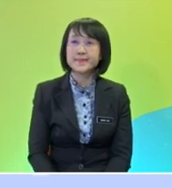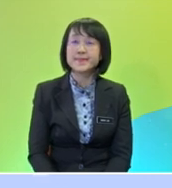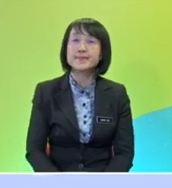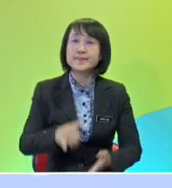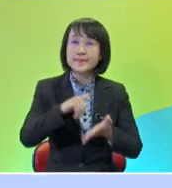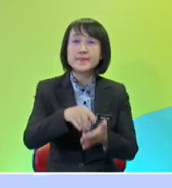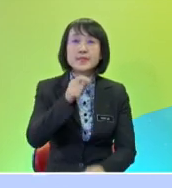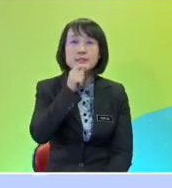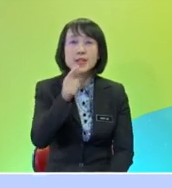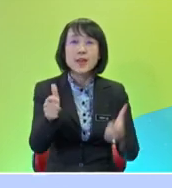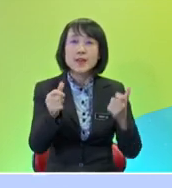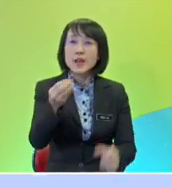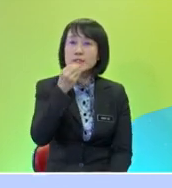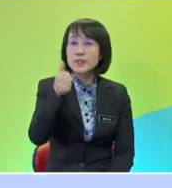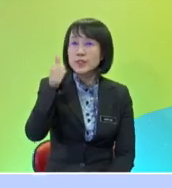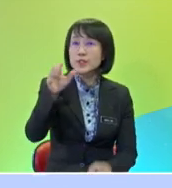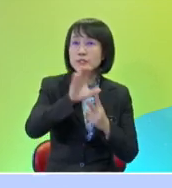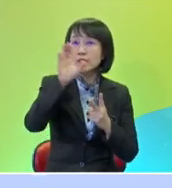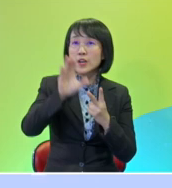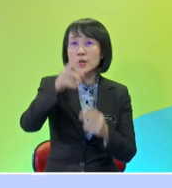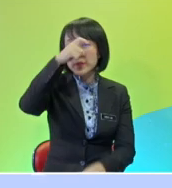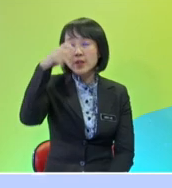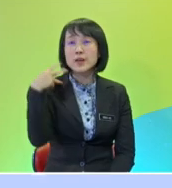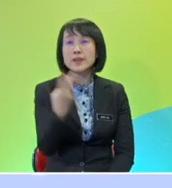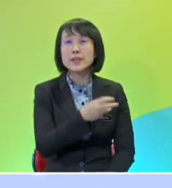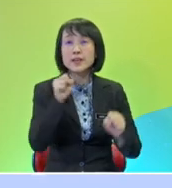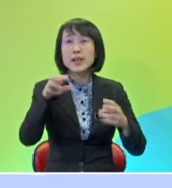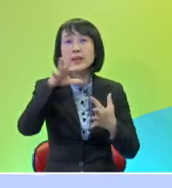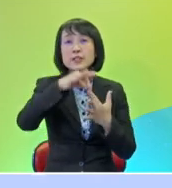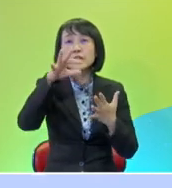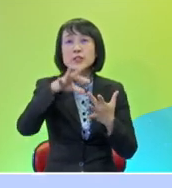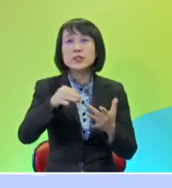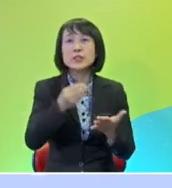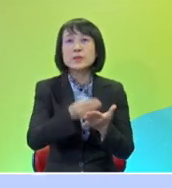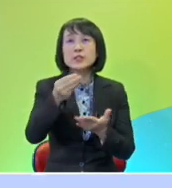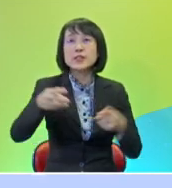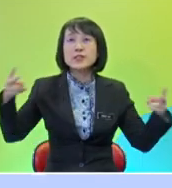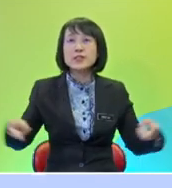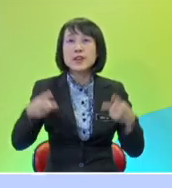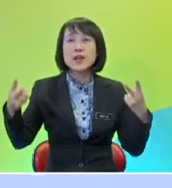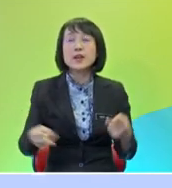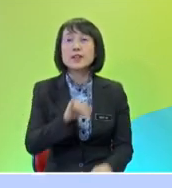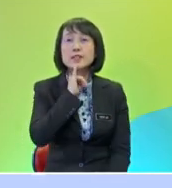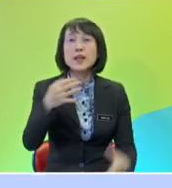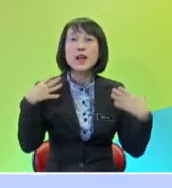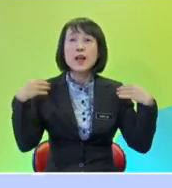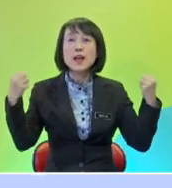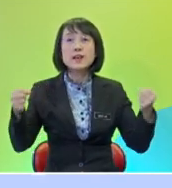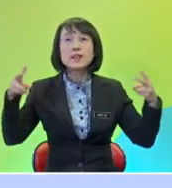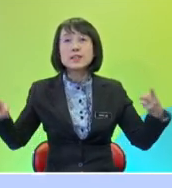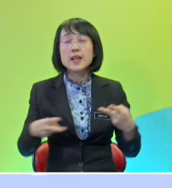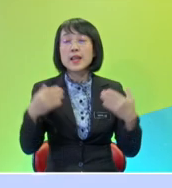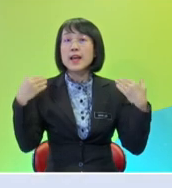That's true that fast food is a good choice because you can choose to purchase salad which is healthy. Salad has vegetables, nuts, and